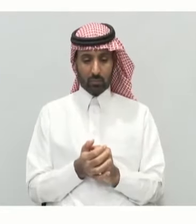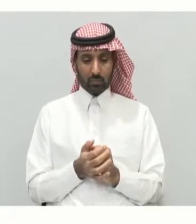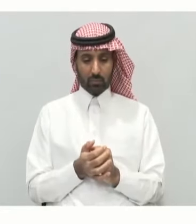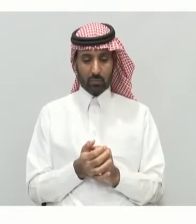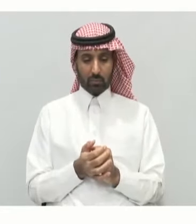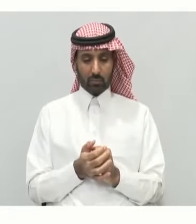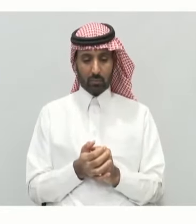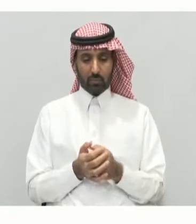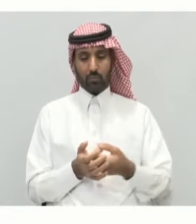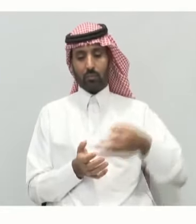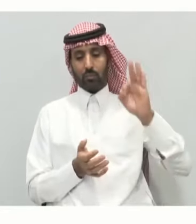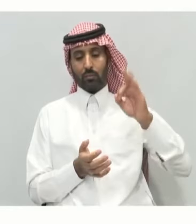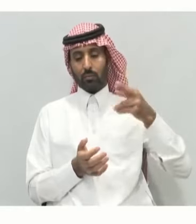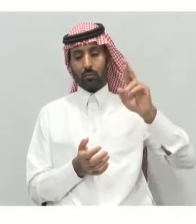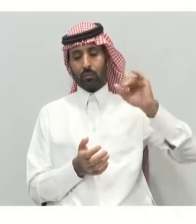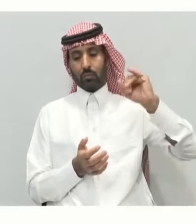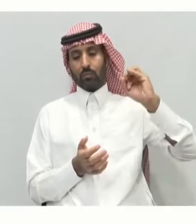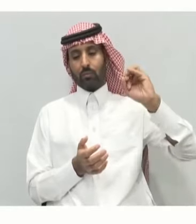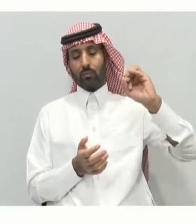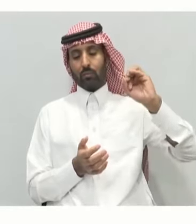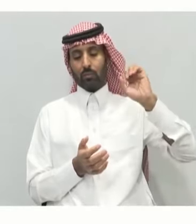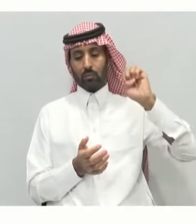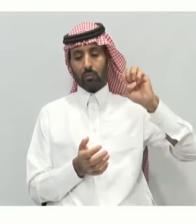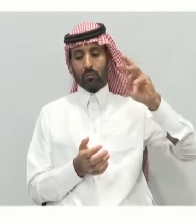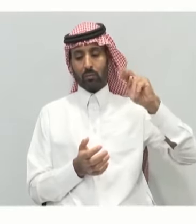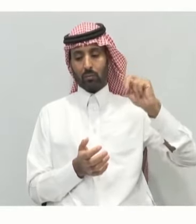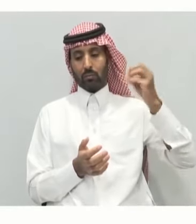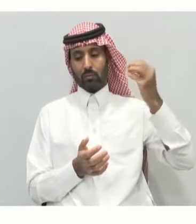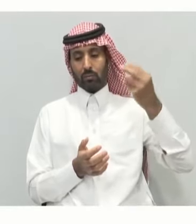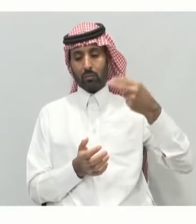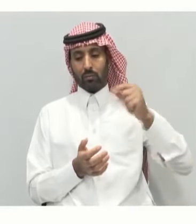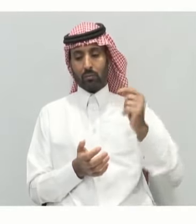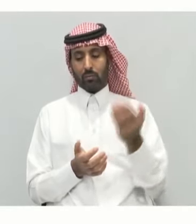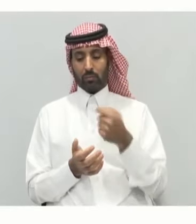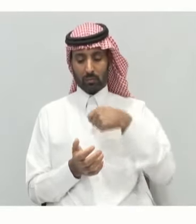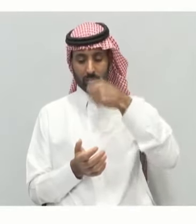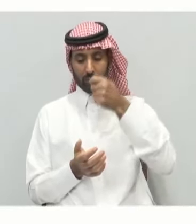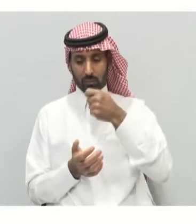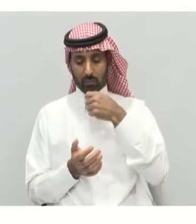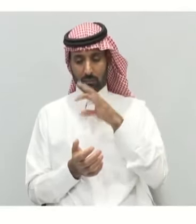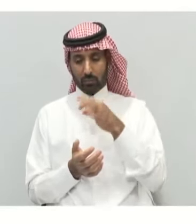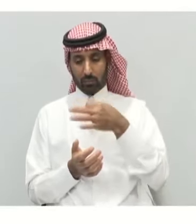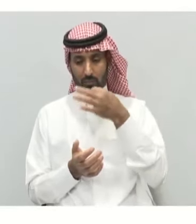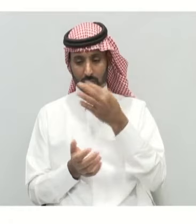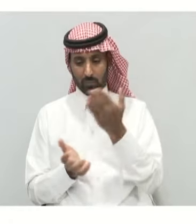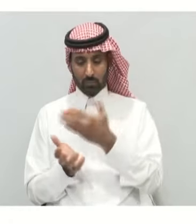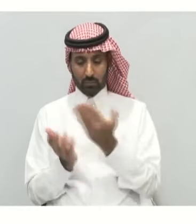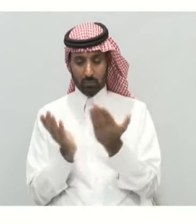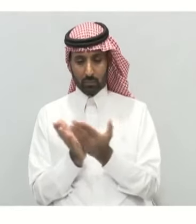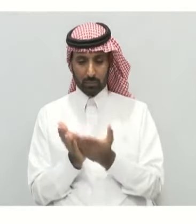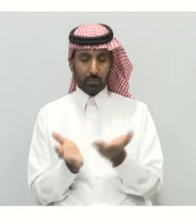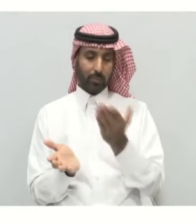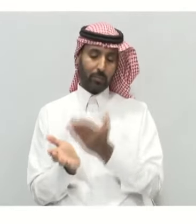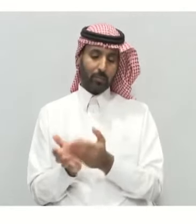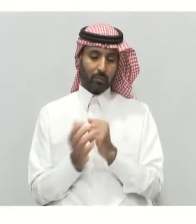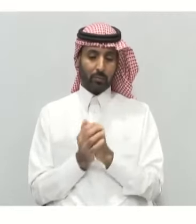see here French. So he takes it on Sunday, on Tuesday, and also on Thursday. So we'll go back